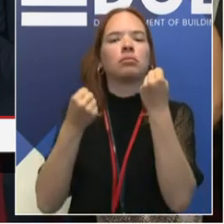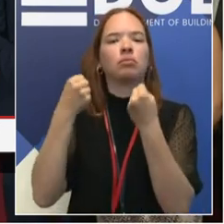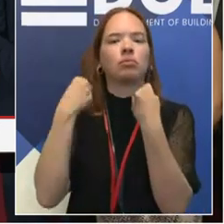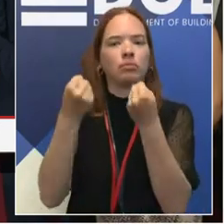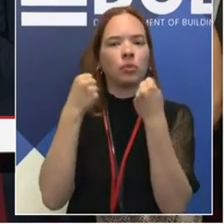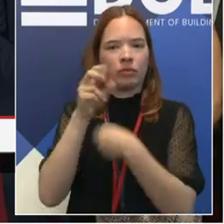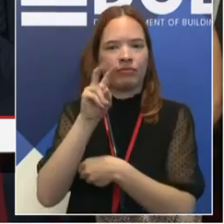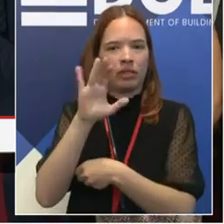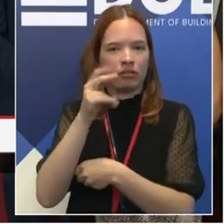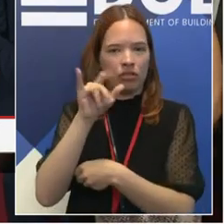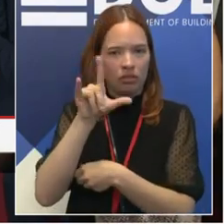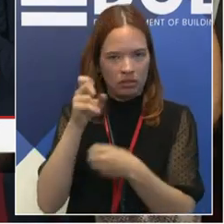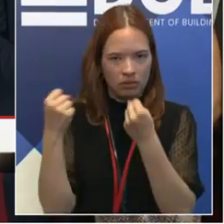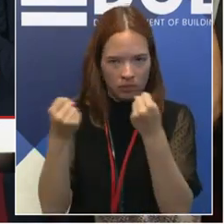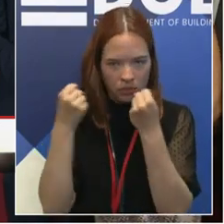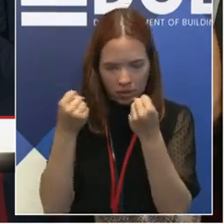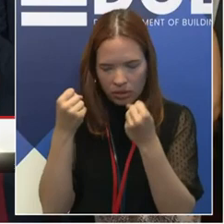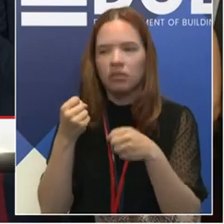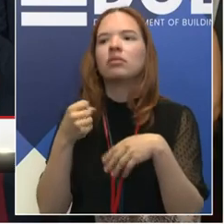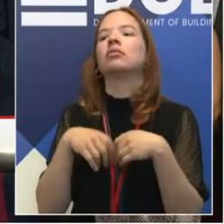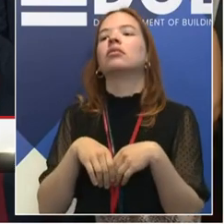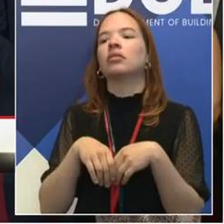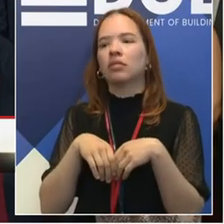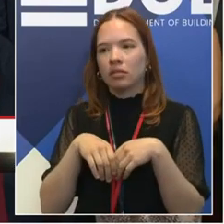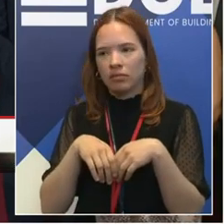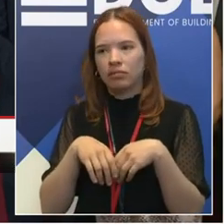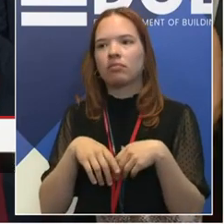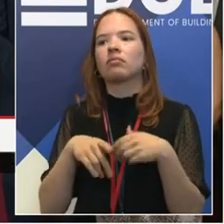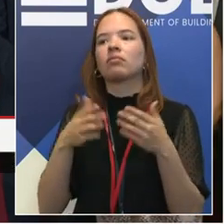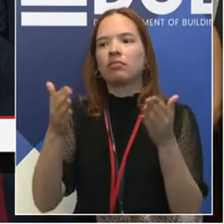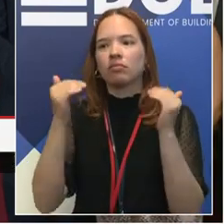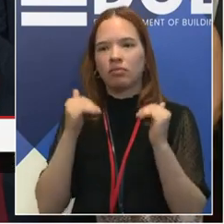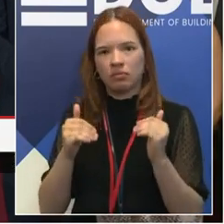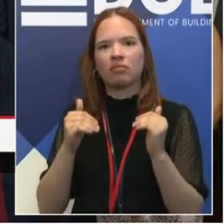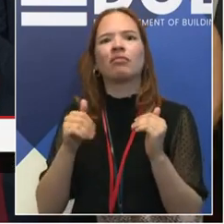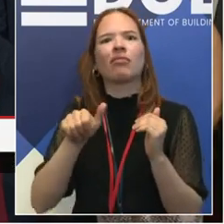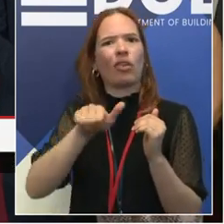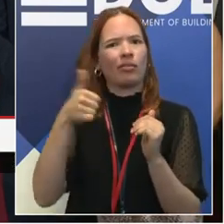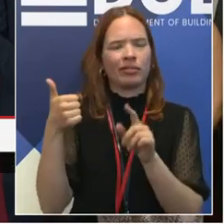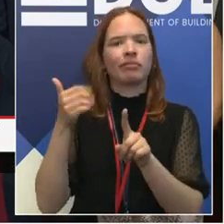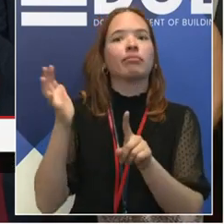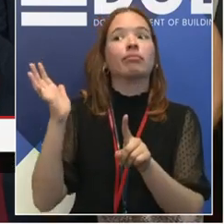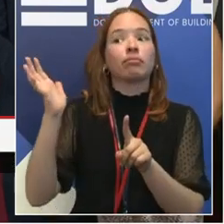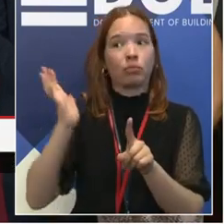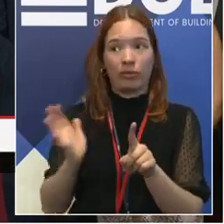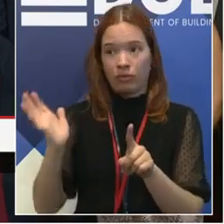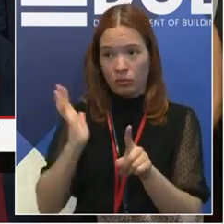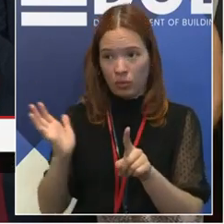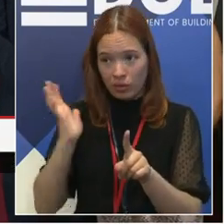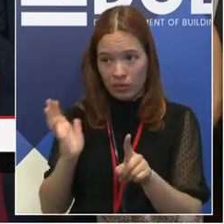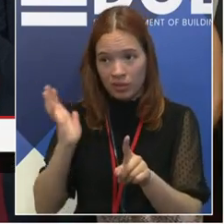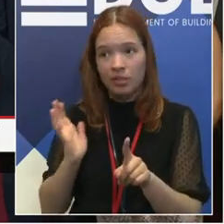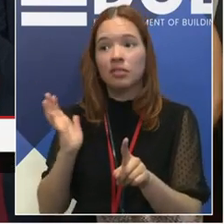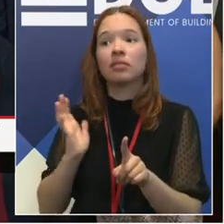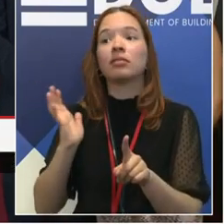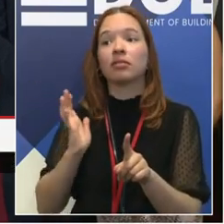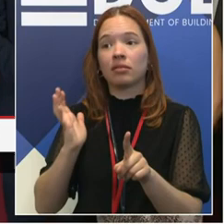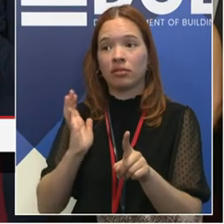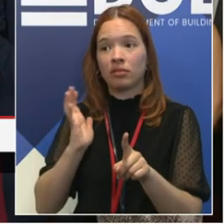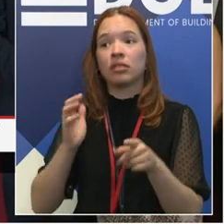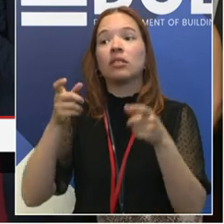vehicles in 2018, and as the director of DCRA